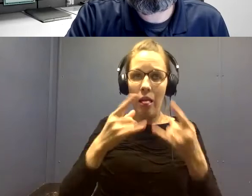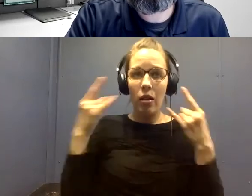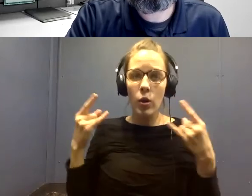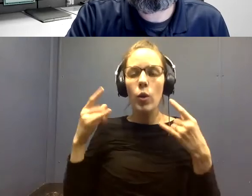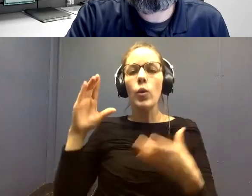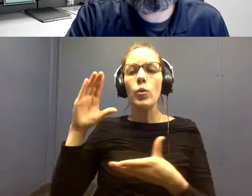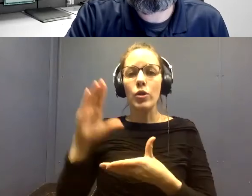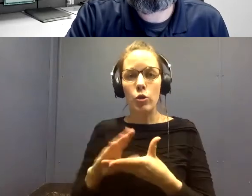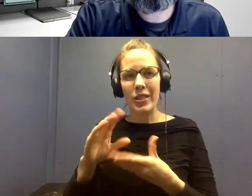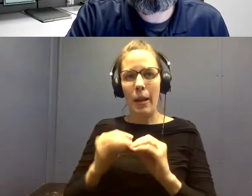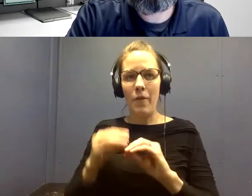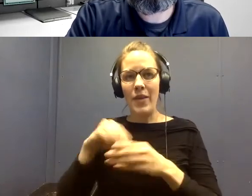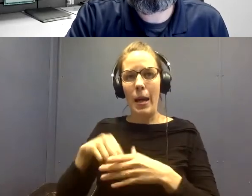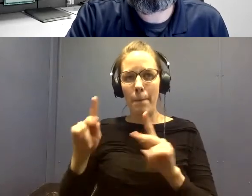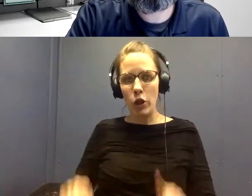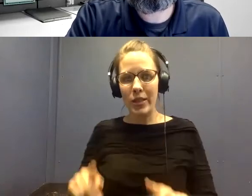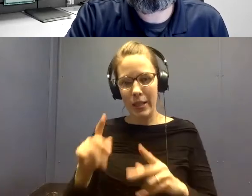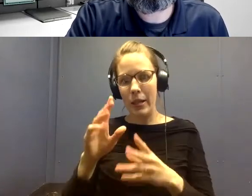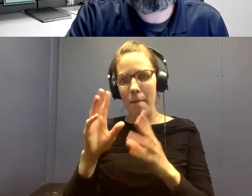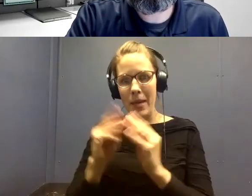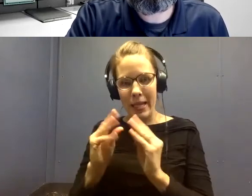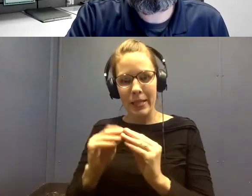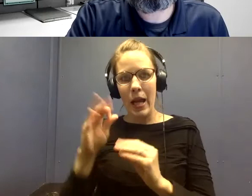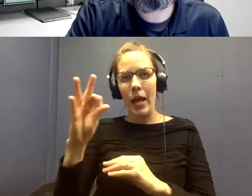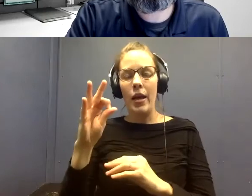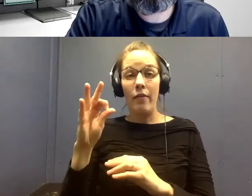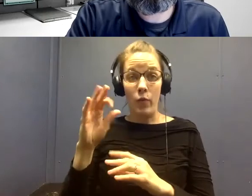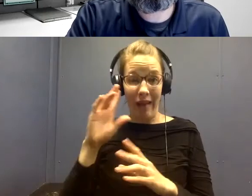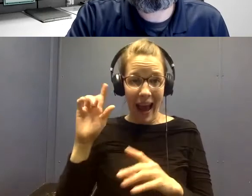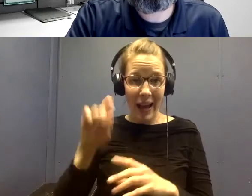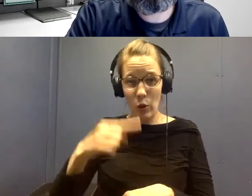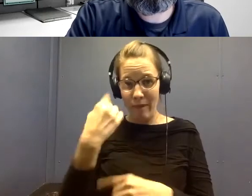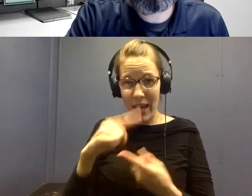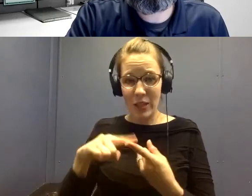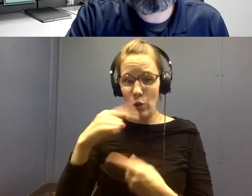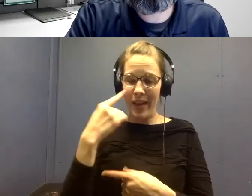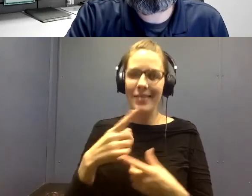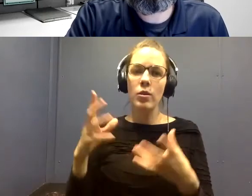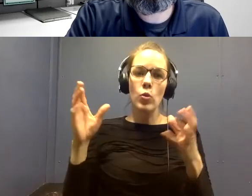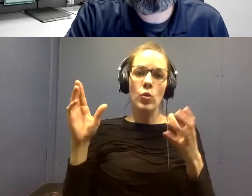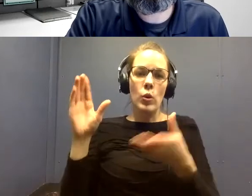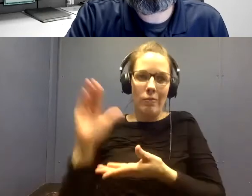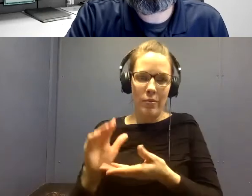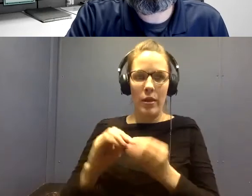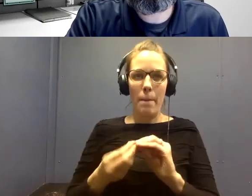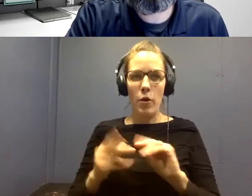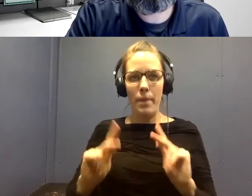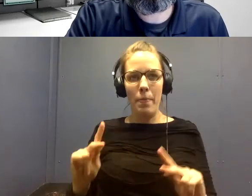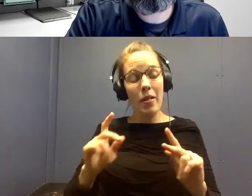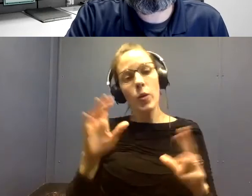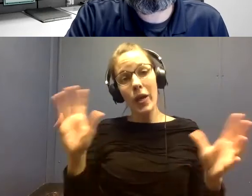in-person meetings, or if we had to meet face-to-face, the number of people that could be in a room. We encourage people to stay home if they're